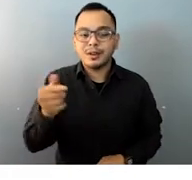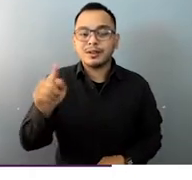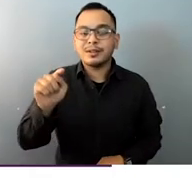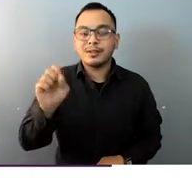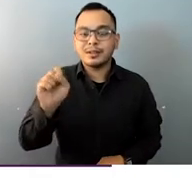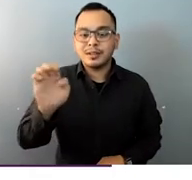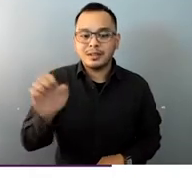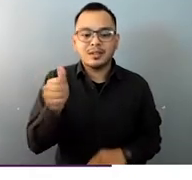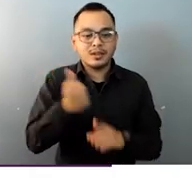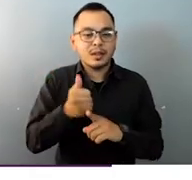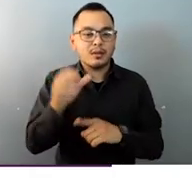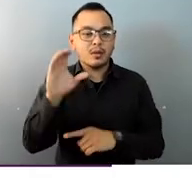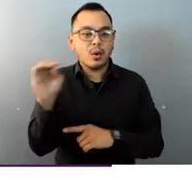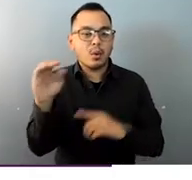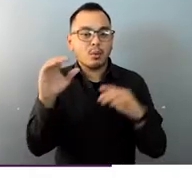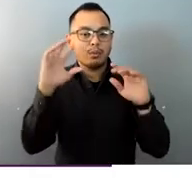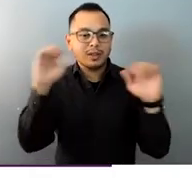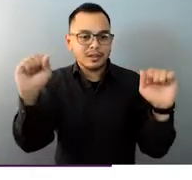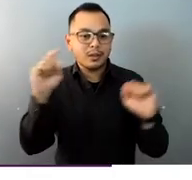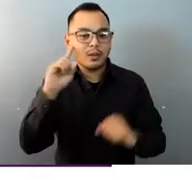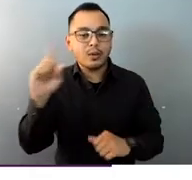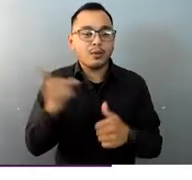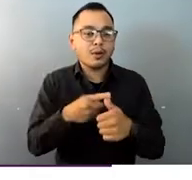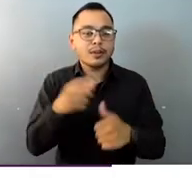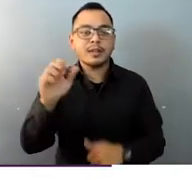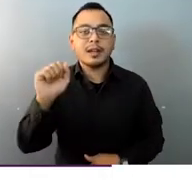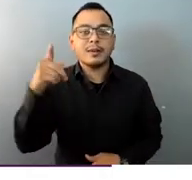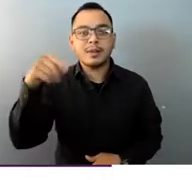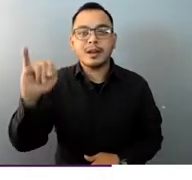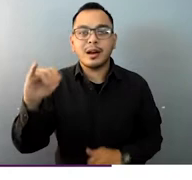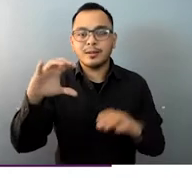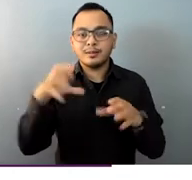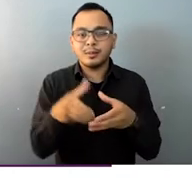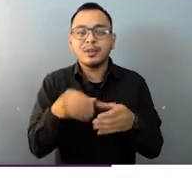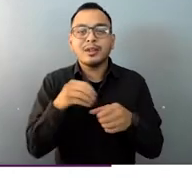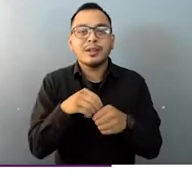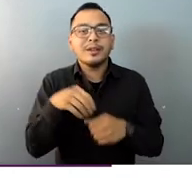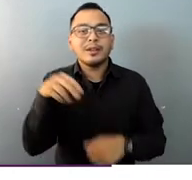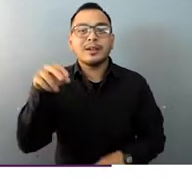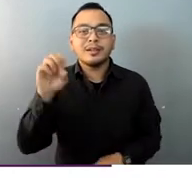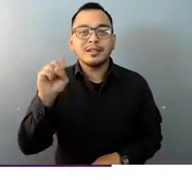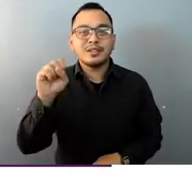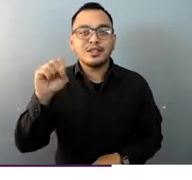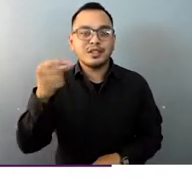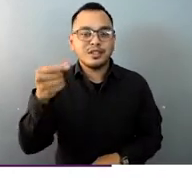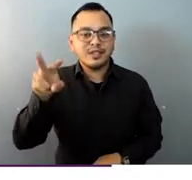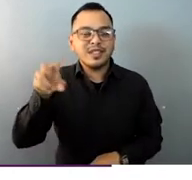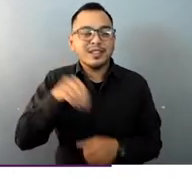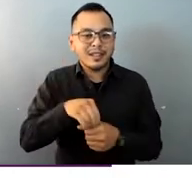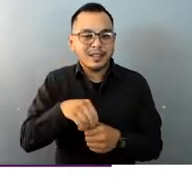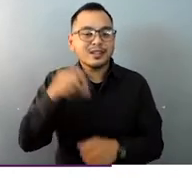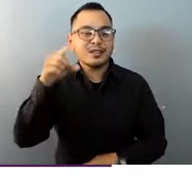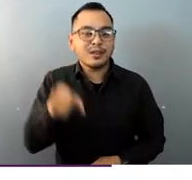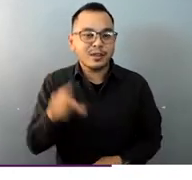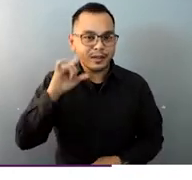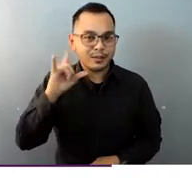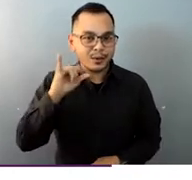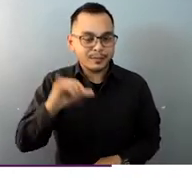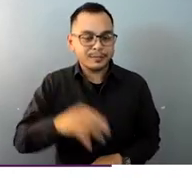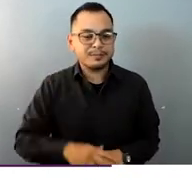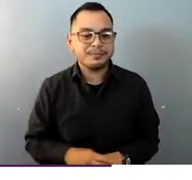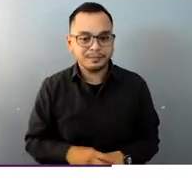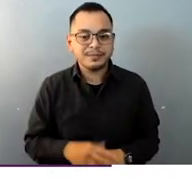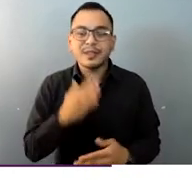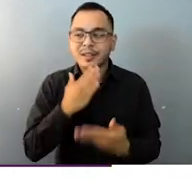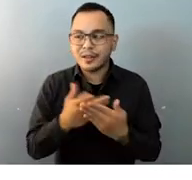joining me is Sung Tease, who's co-president of the first AAPI chapter of PFLAG in the San Gabriel Valley in